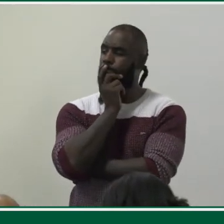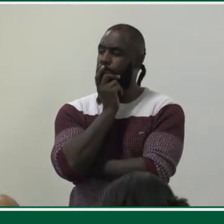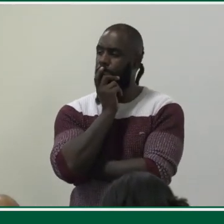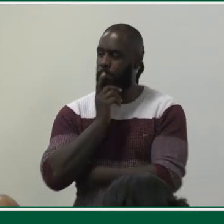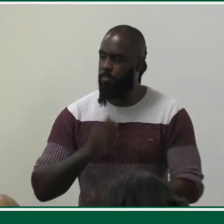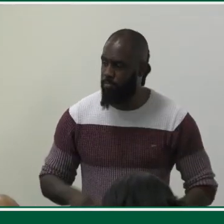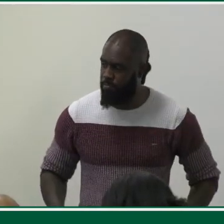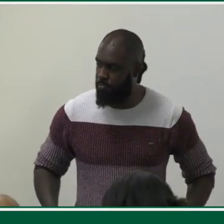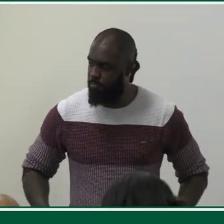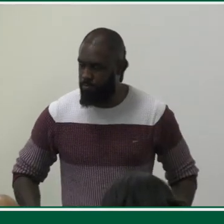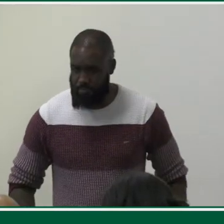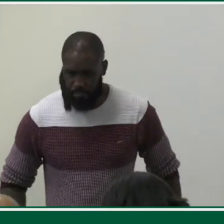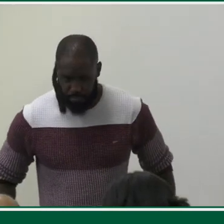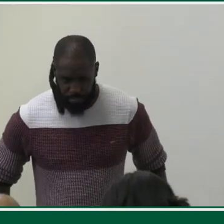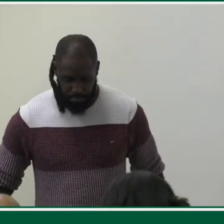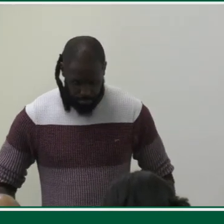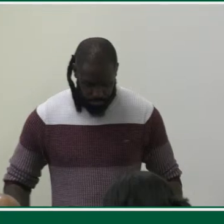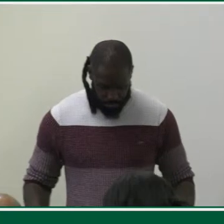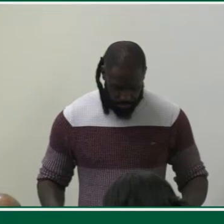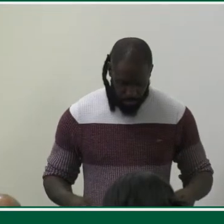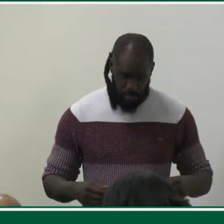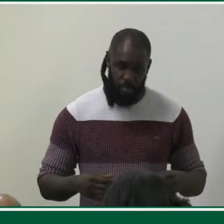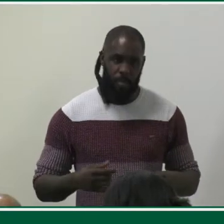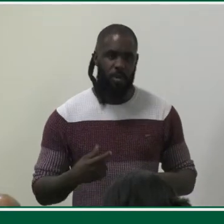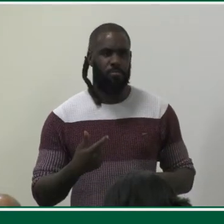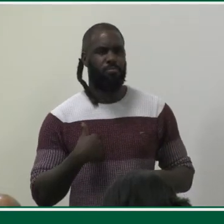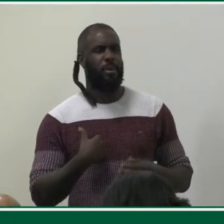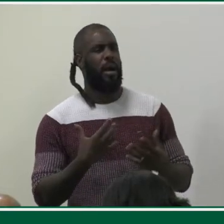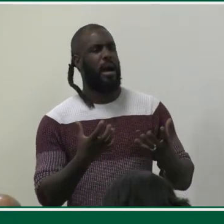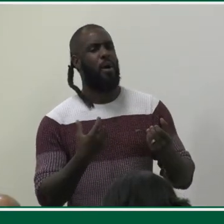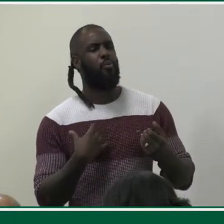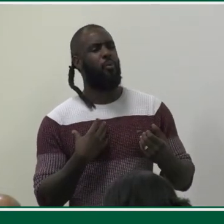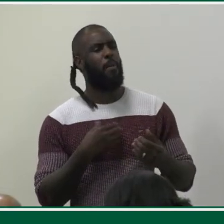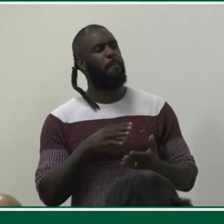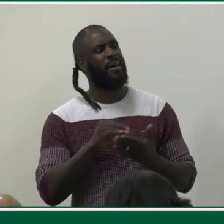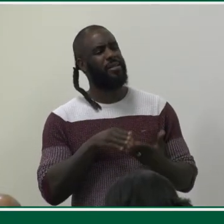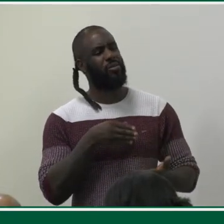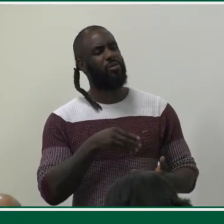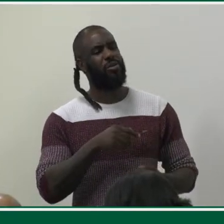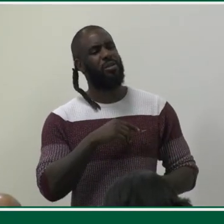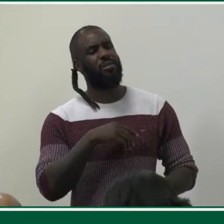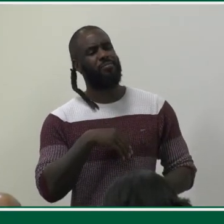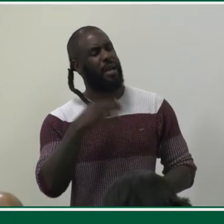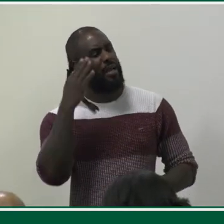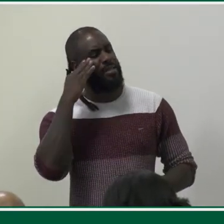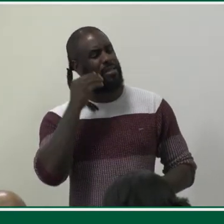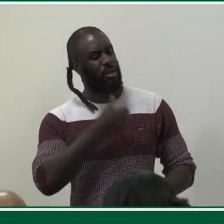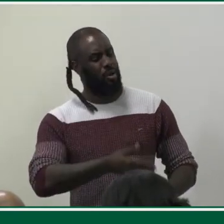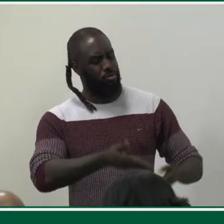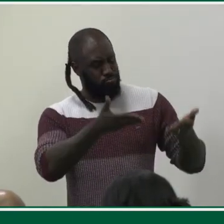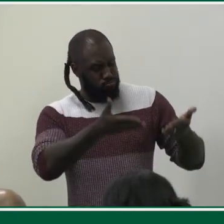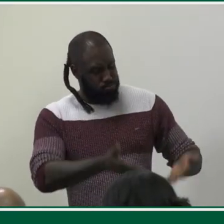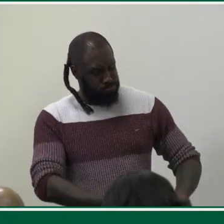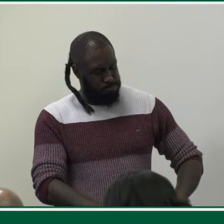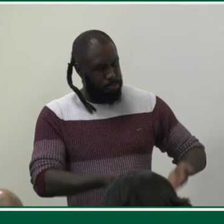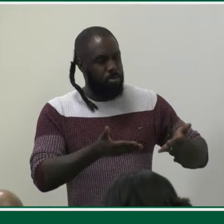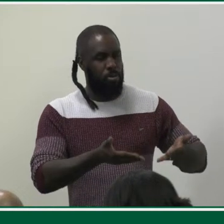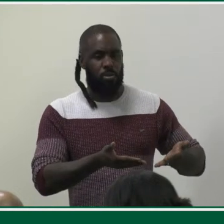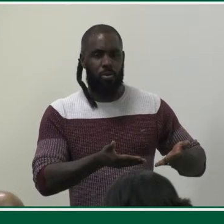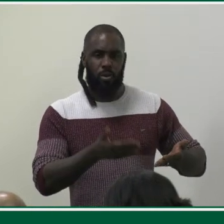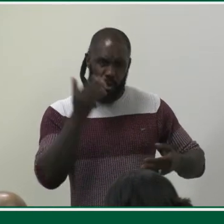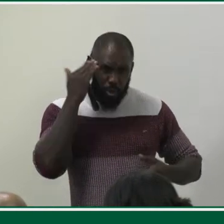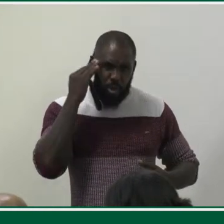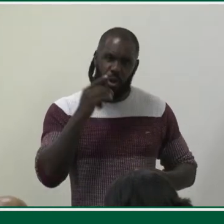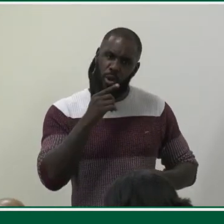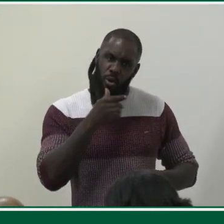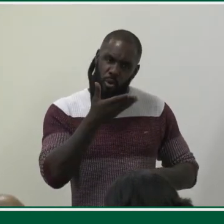So I want for our students to truly know who they are and what they are capable of. If y'all have not